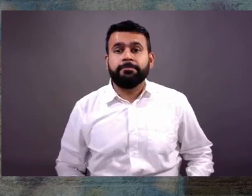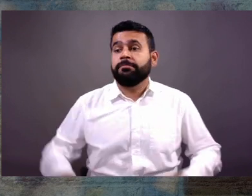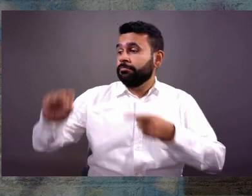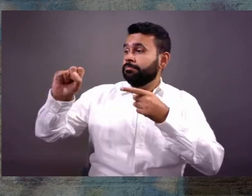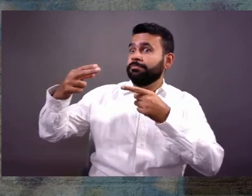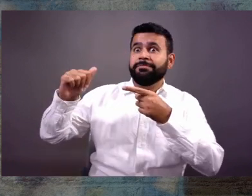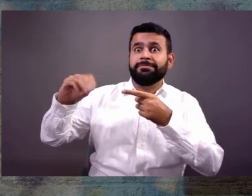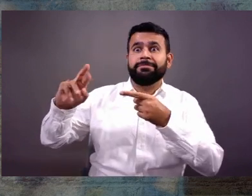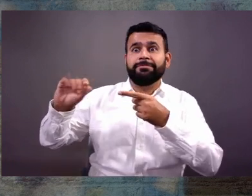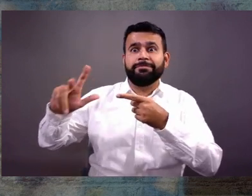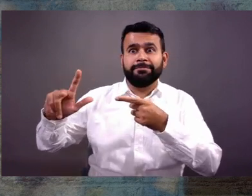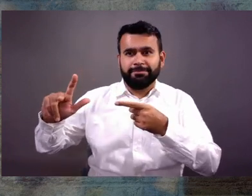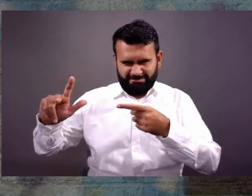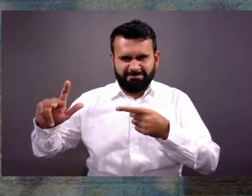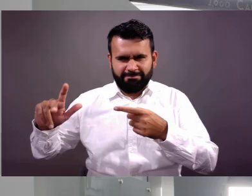Shamrock.